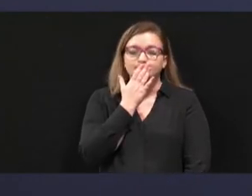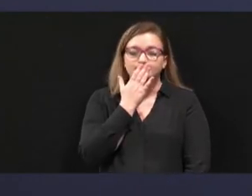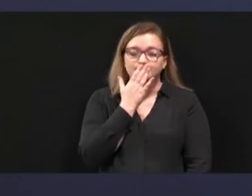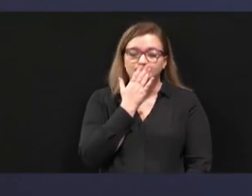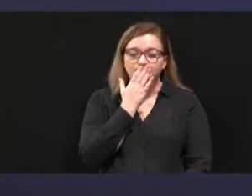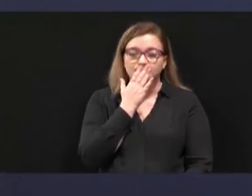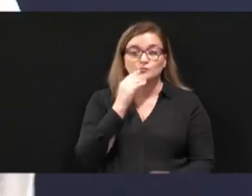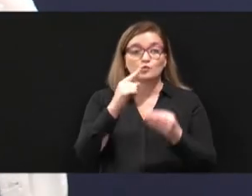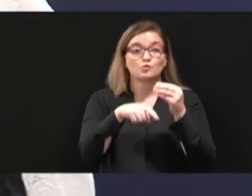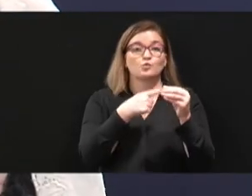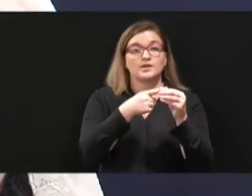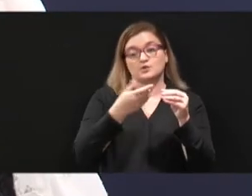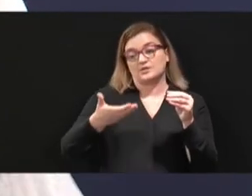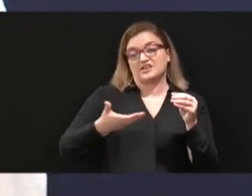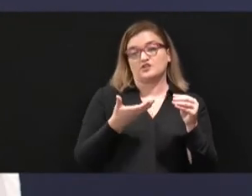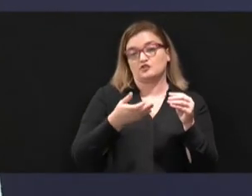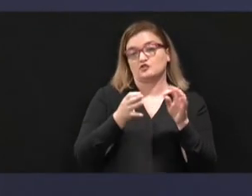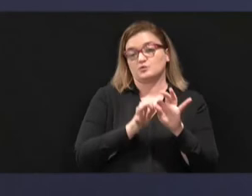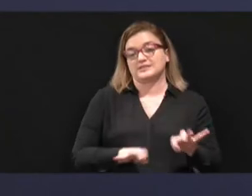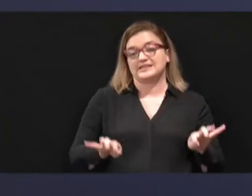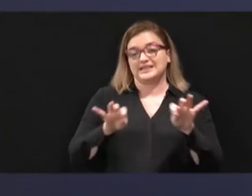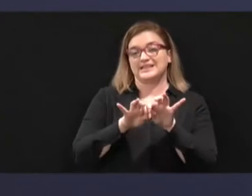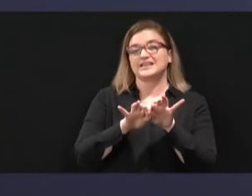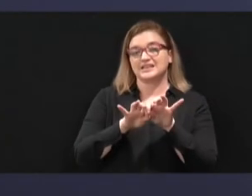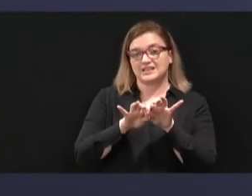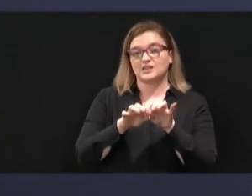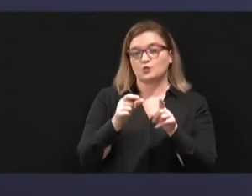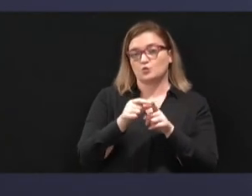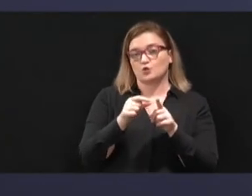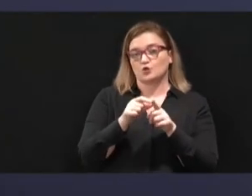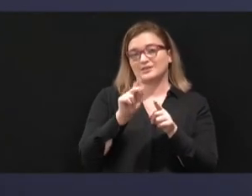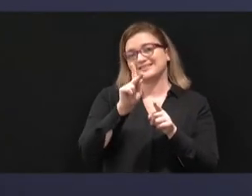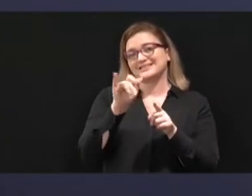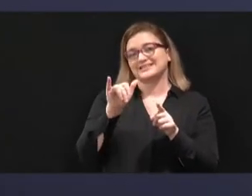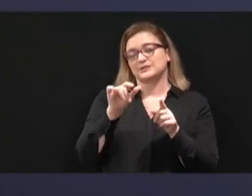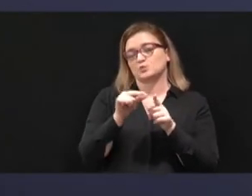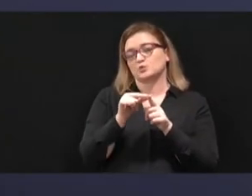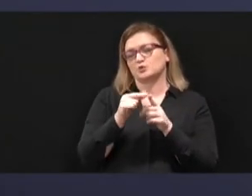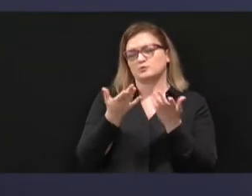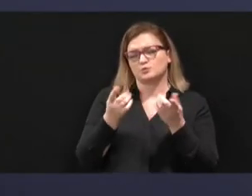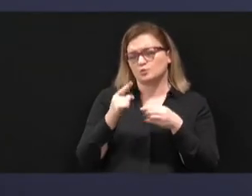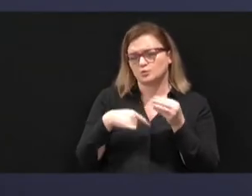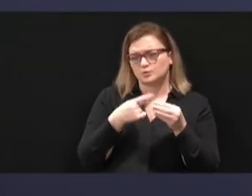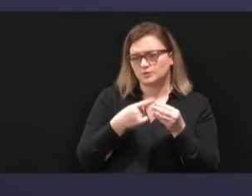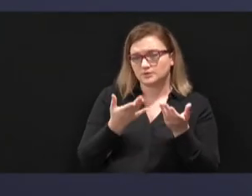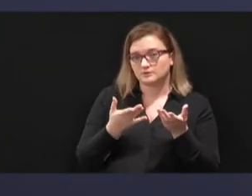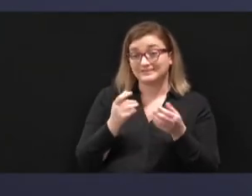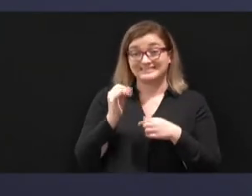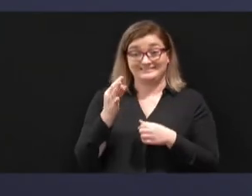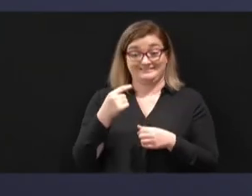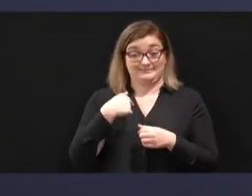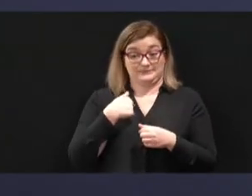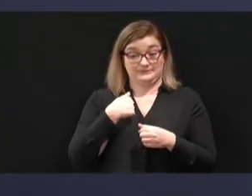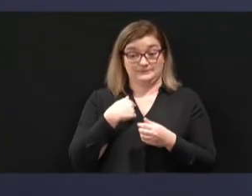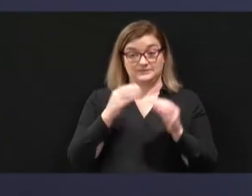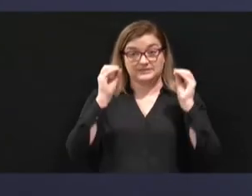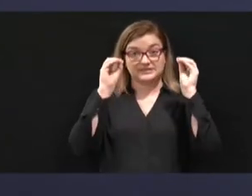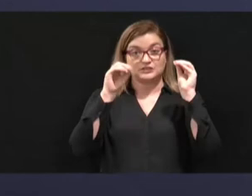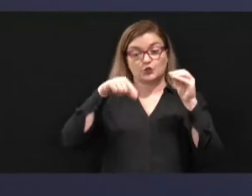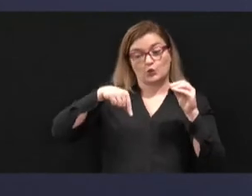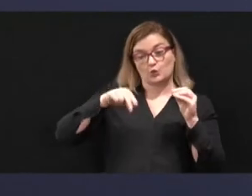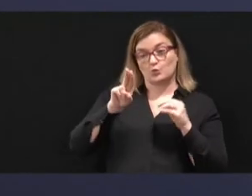When do we introduce the keyword? For example, if I were teaching that QU